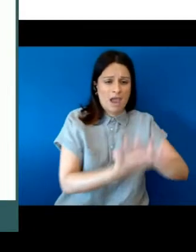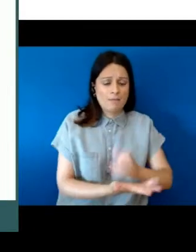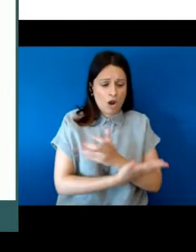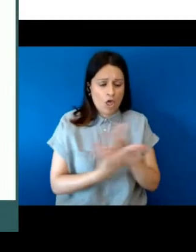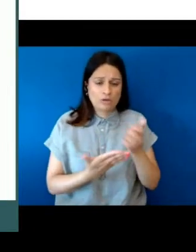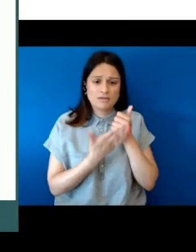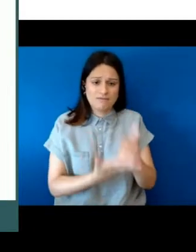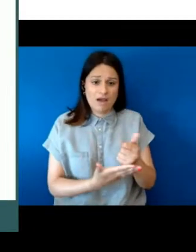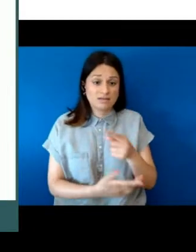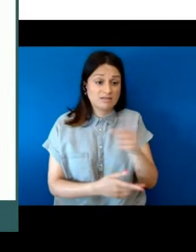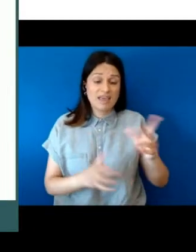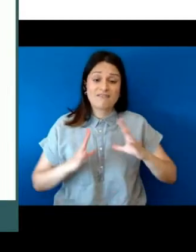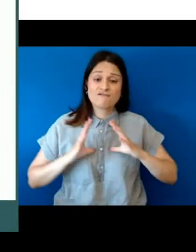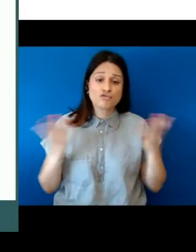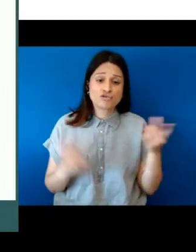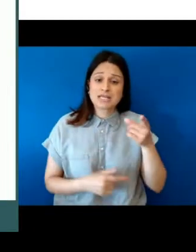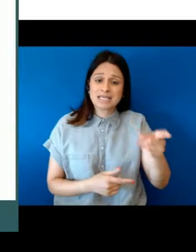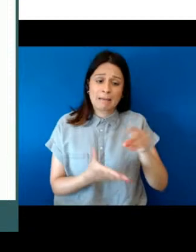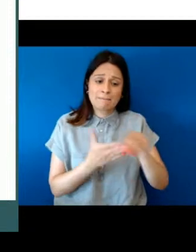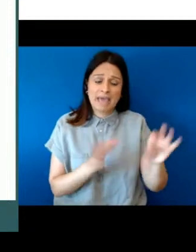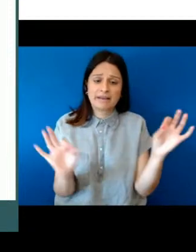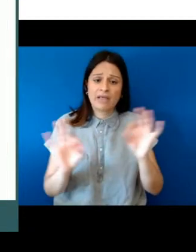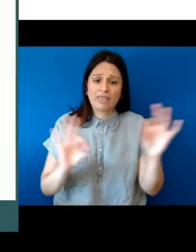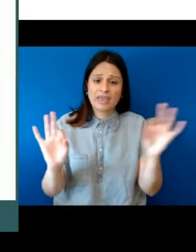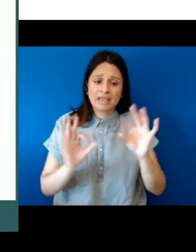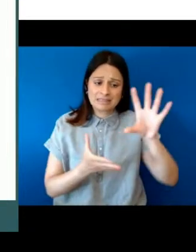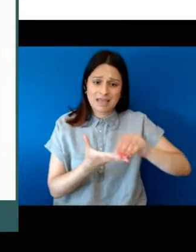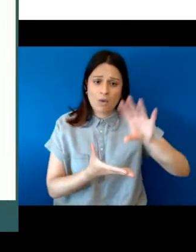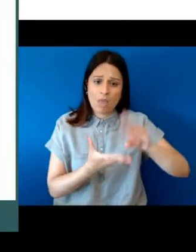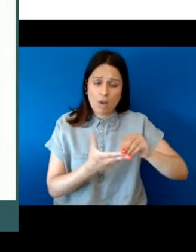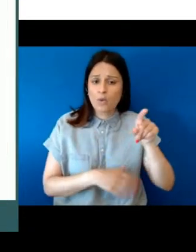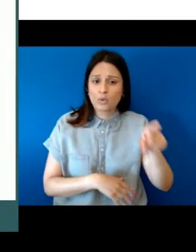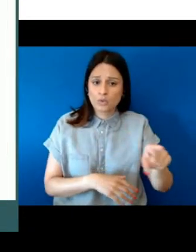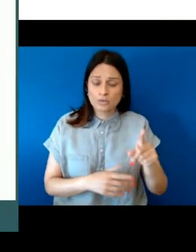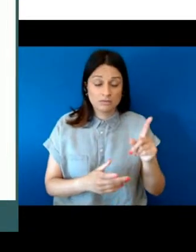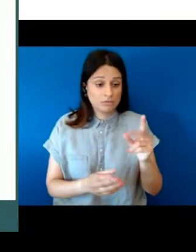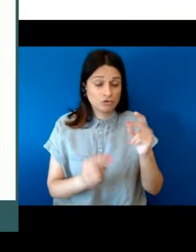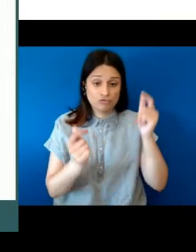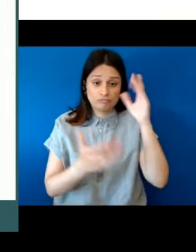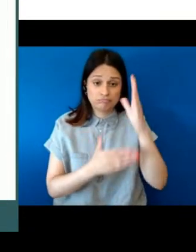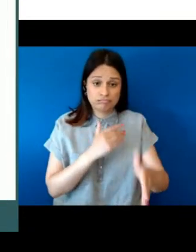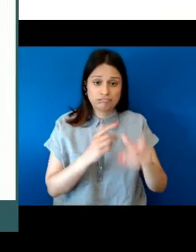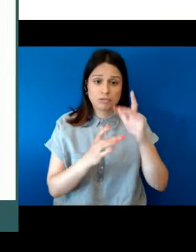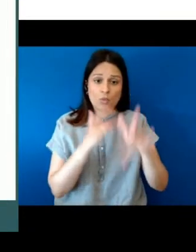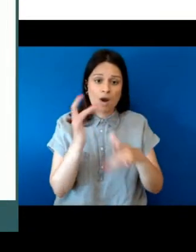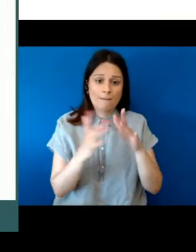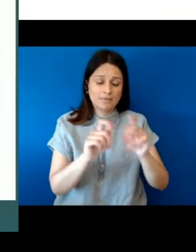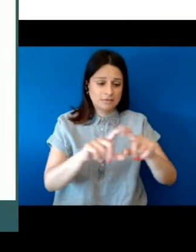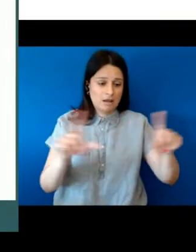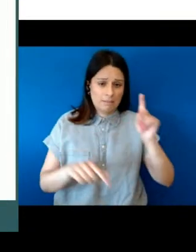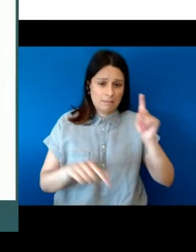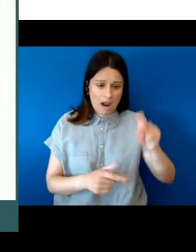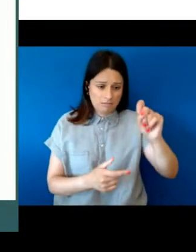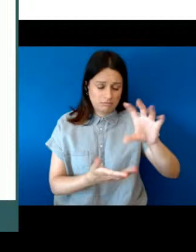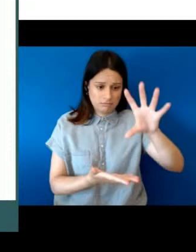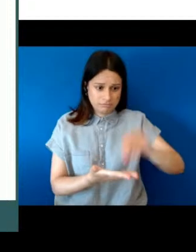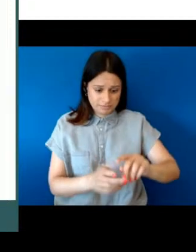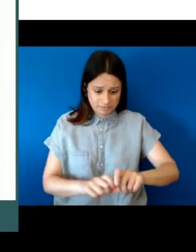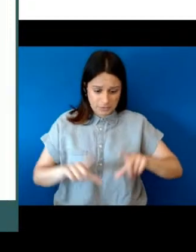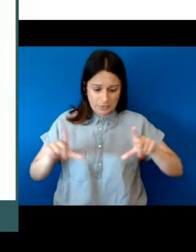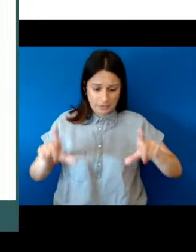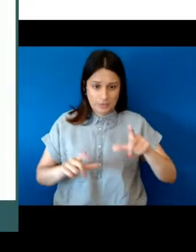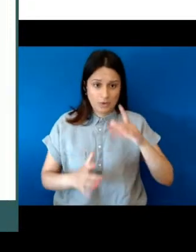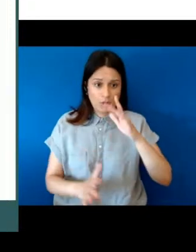to download, and you can download them straight off our website, and you'll see the website at the bottom of